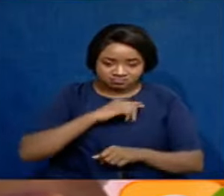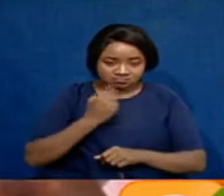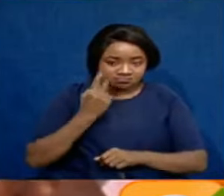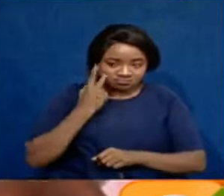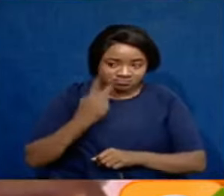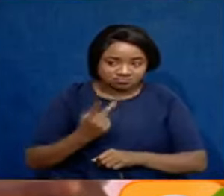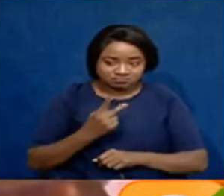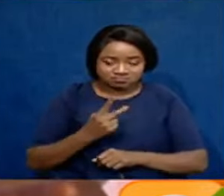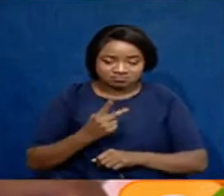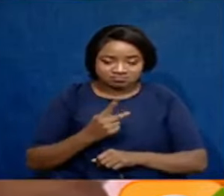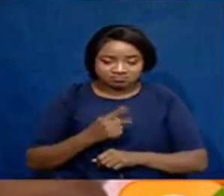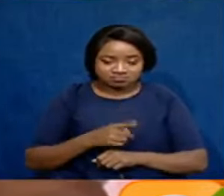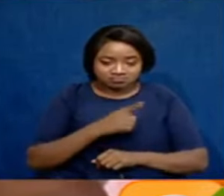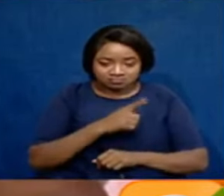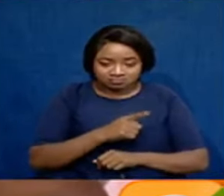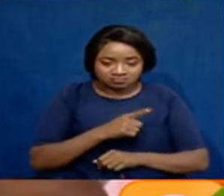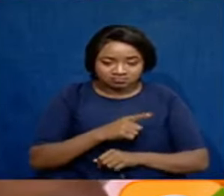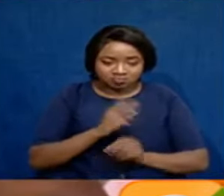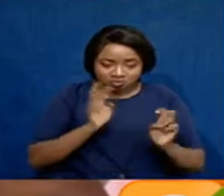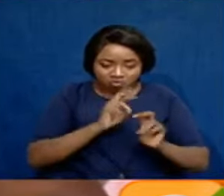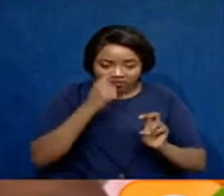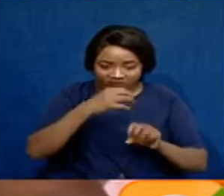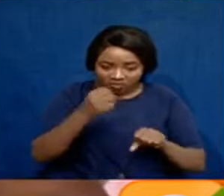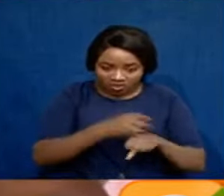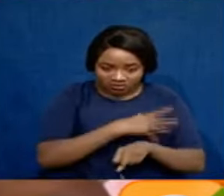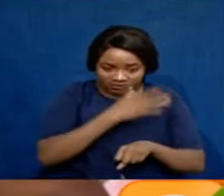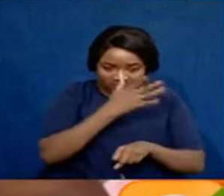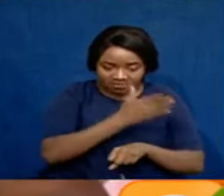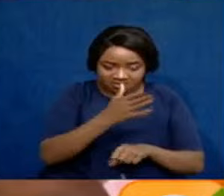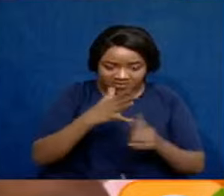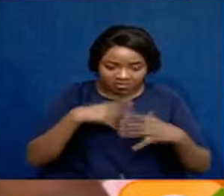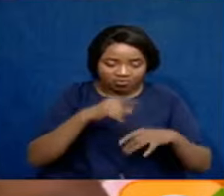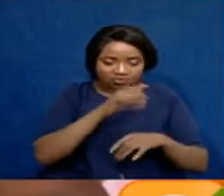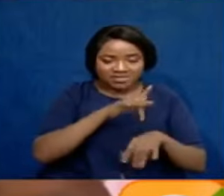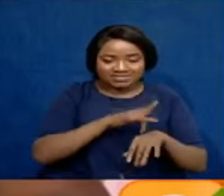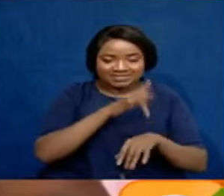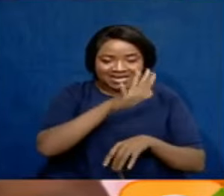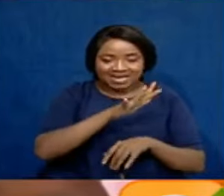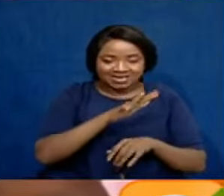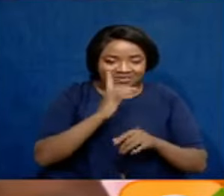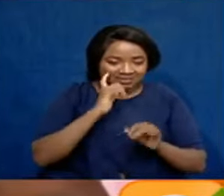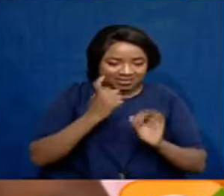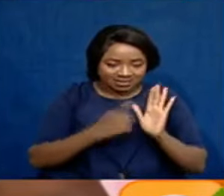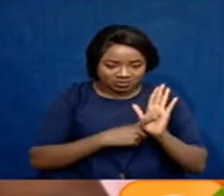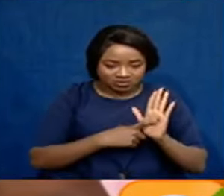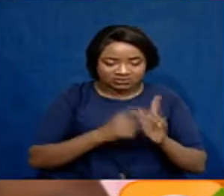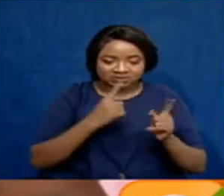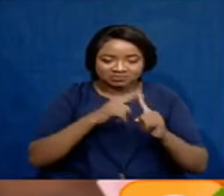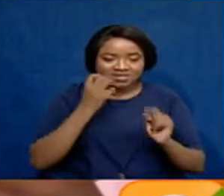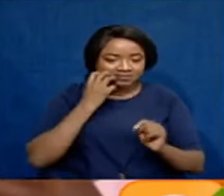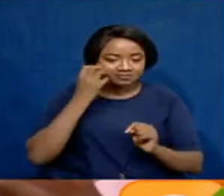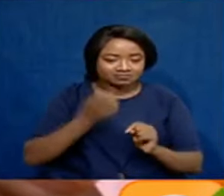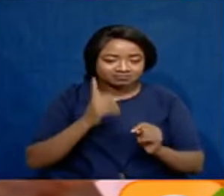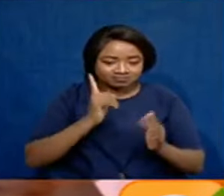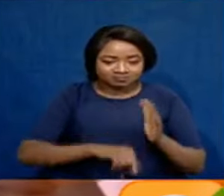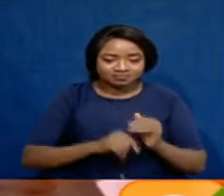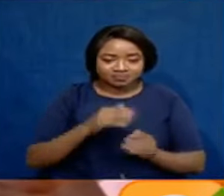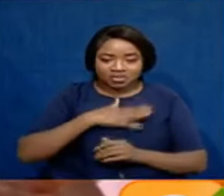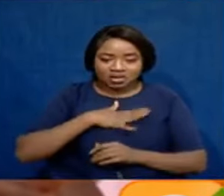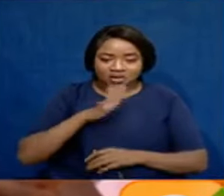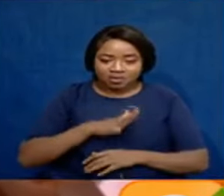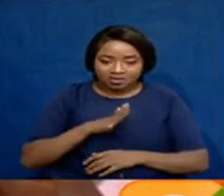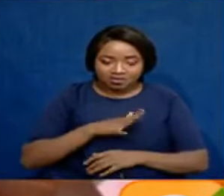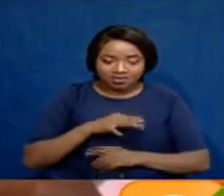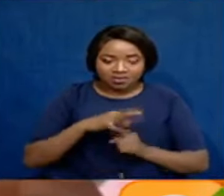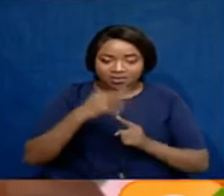of patients who are symptomatic, that is called early diagnosis. And unfortunately for us, our mama mbogas